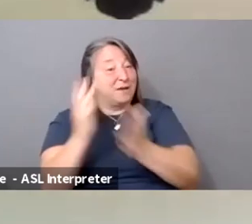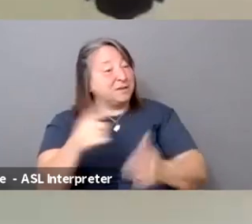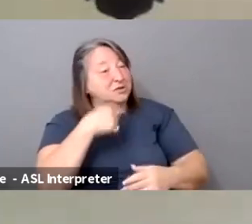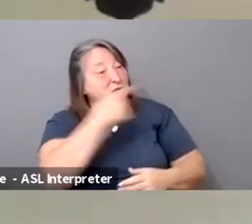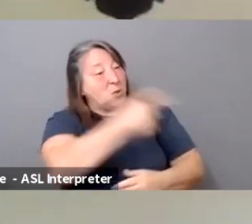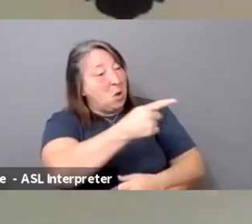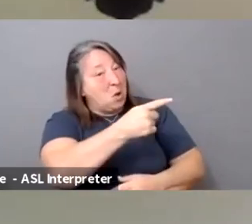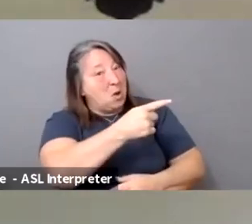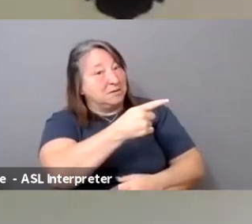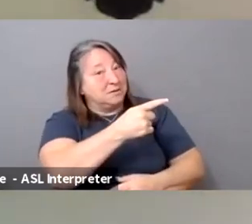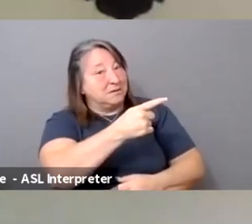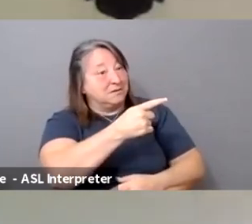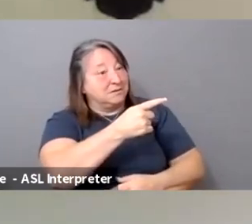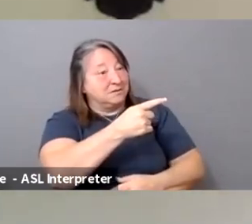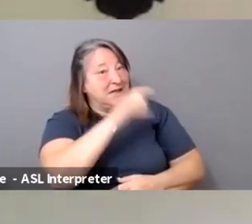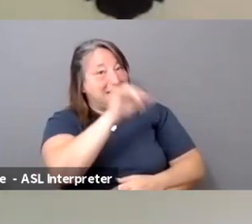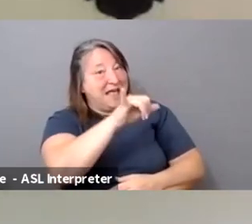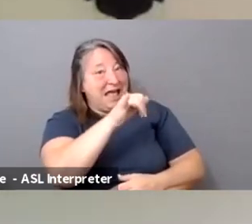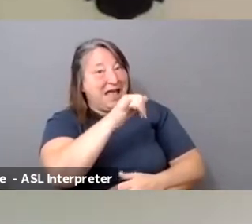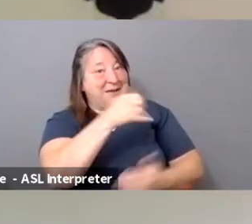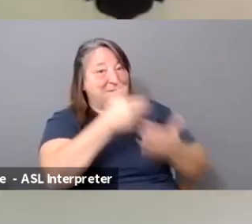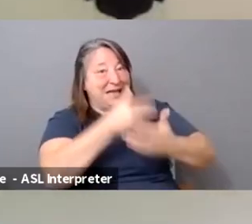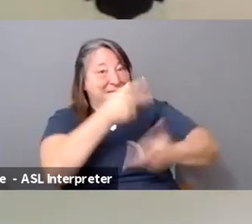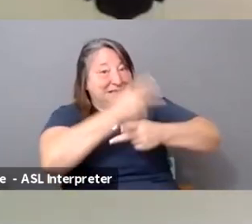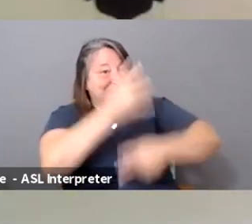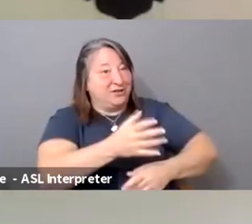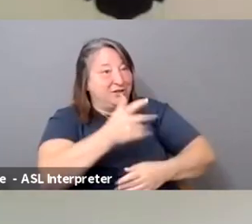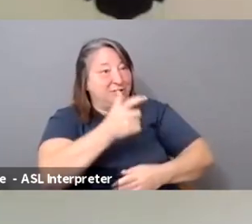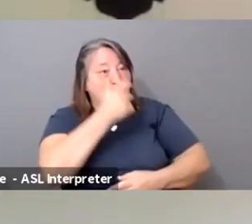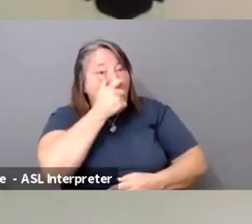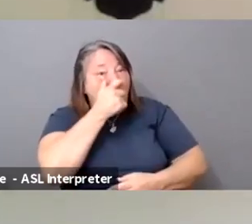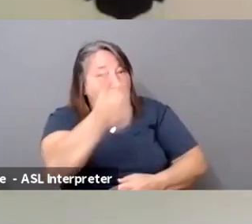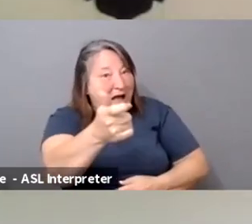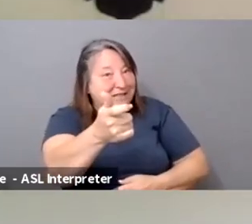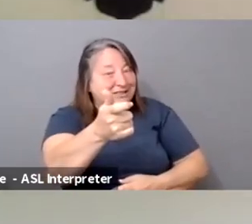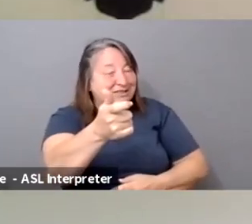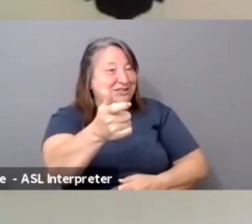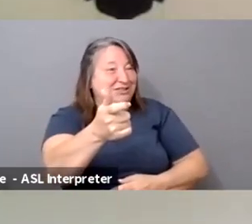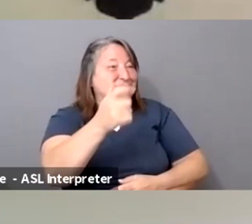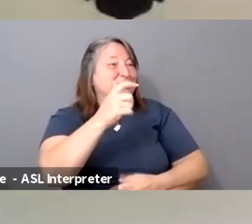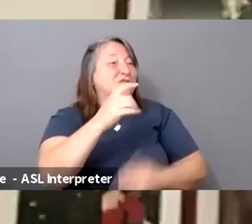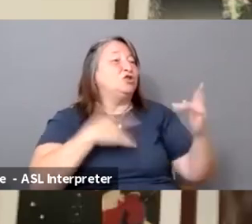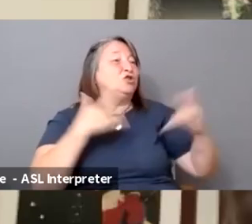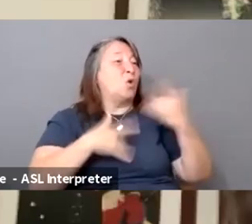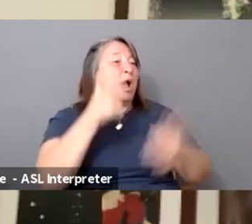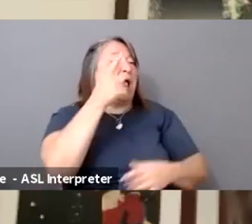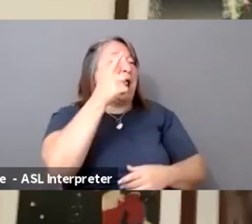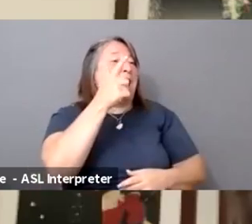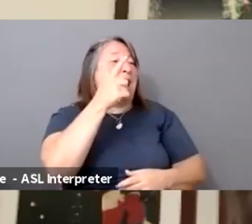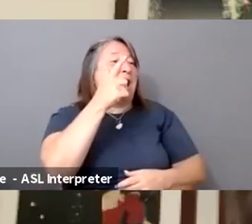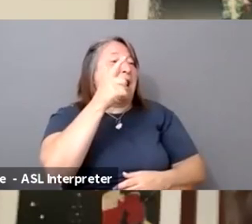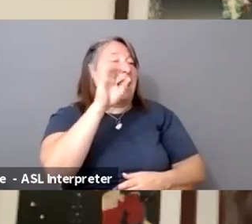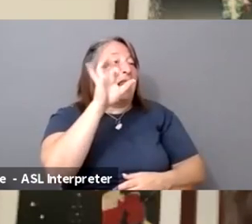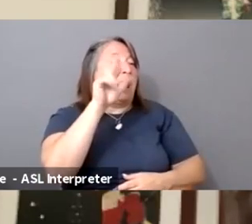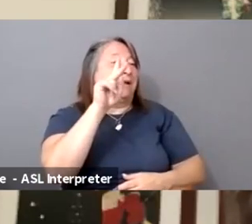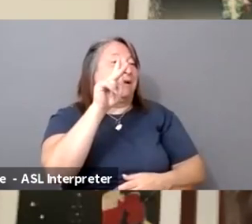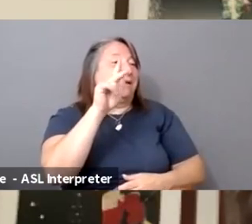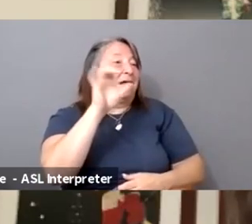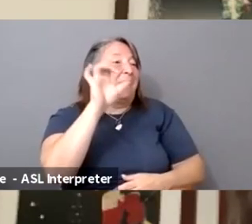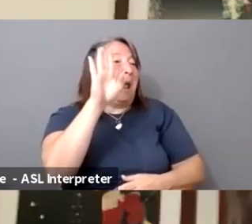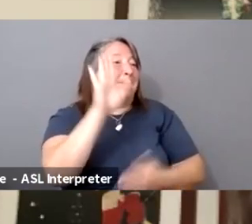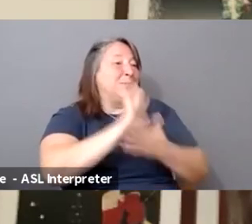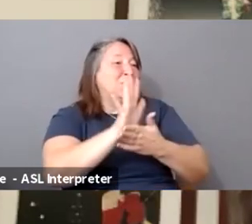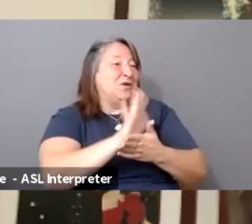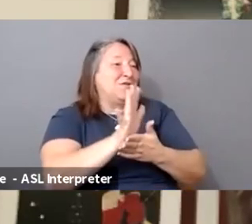watched the storyline that I was in Joy Luck Club. Wow. So that's when I realized the reach